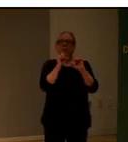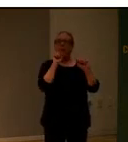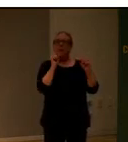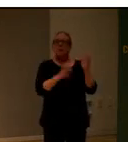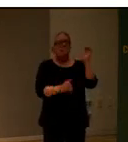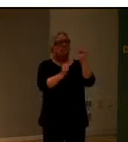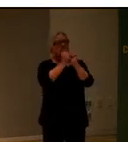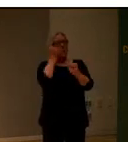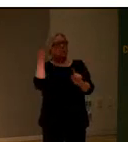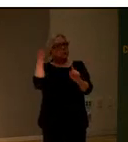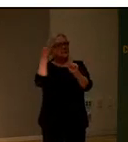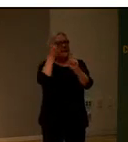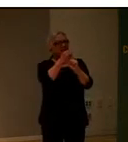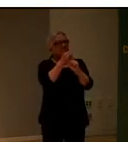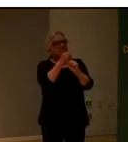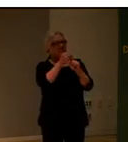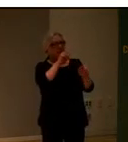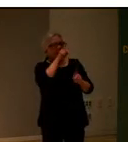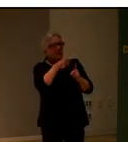engagement?